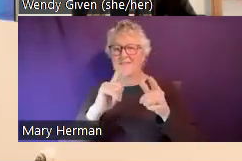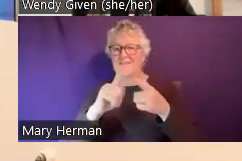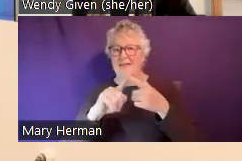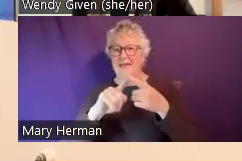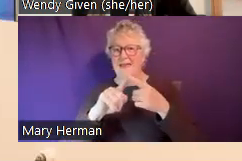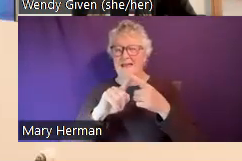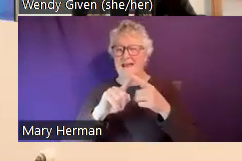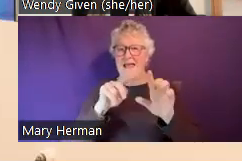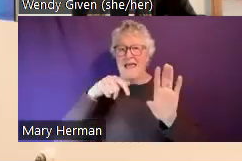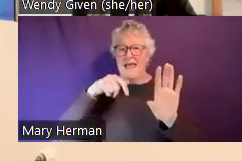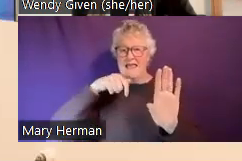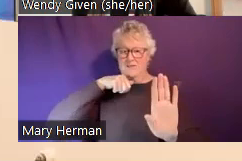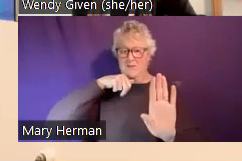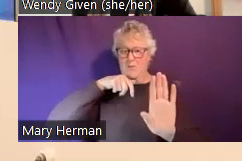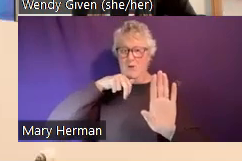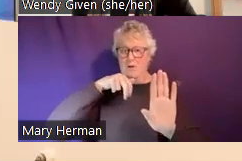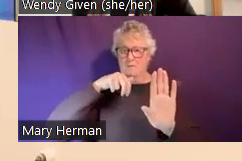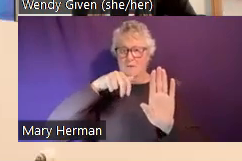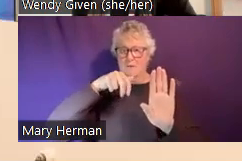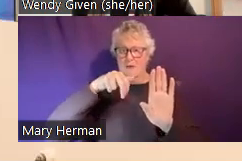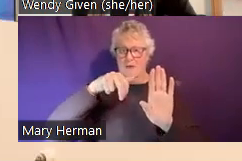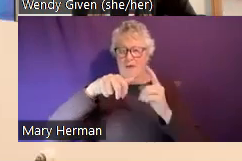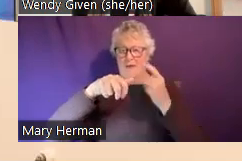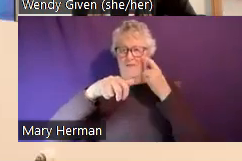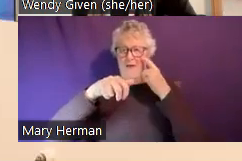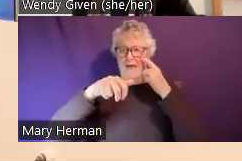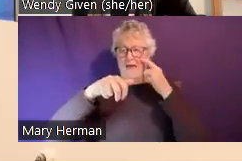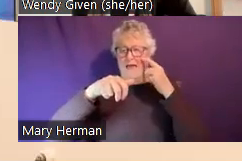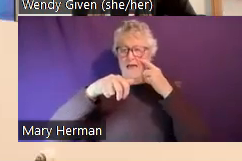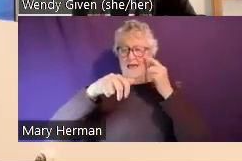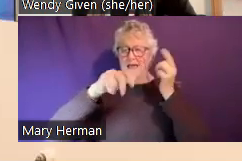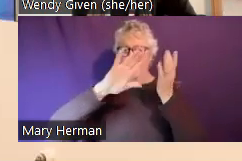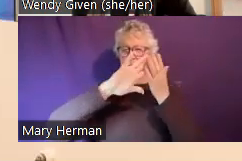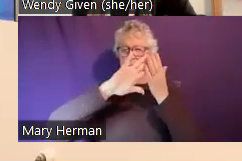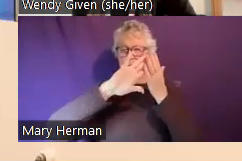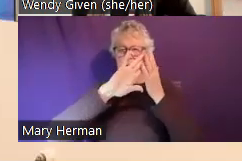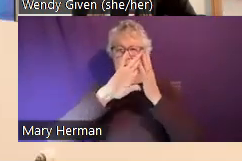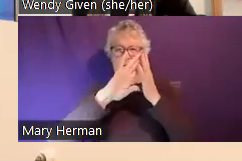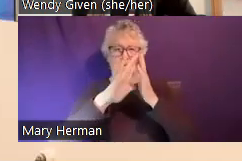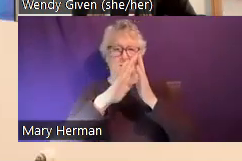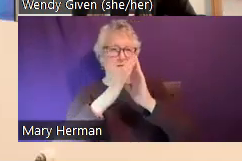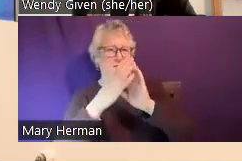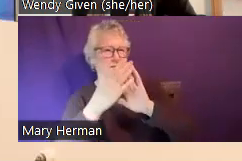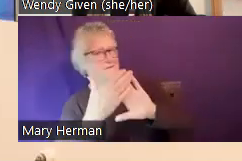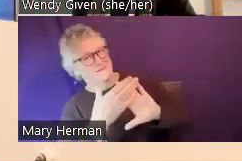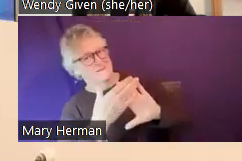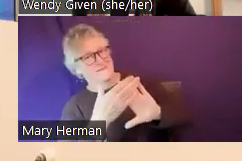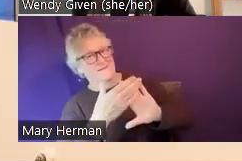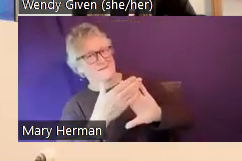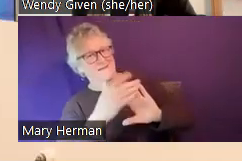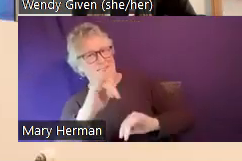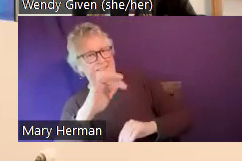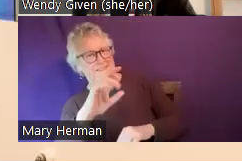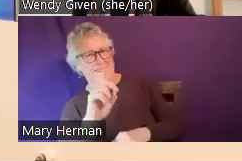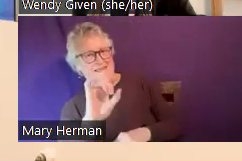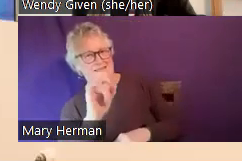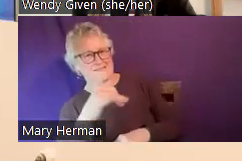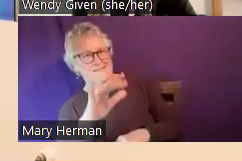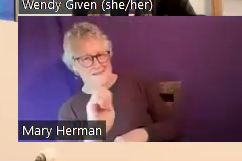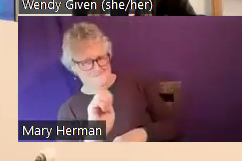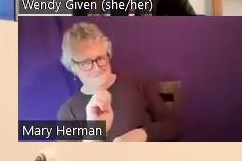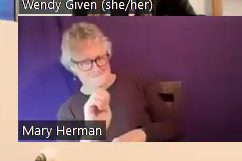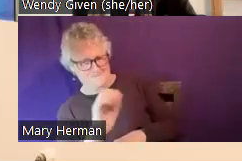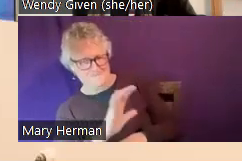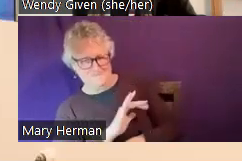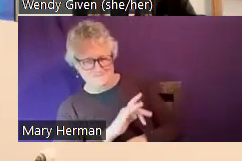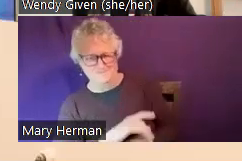landscape. This work has really been beautifully incorporated into the architecture of Concourse B.